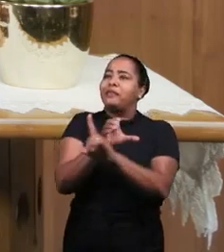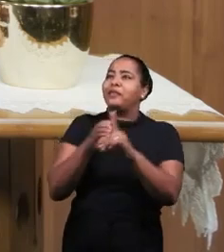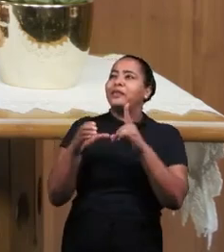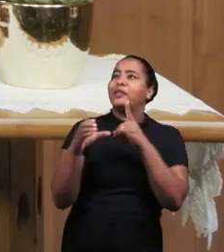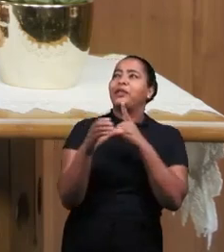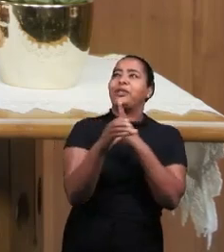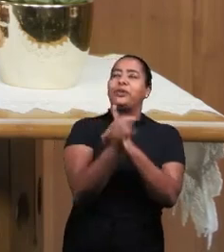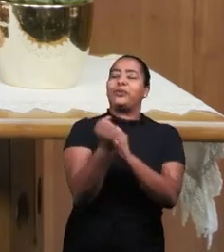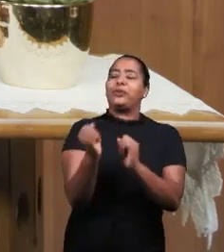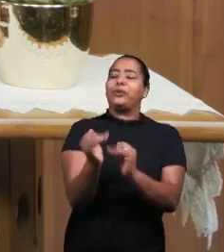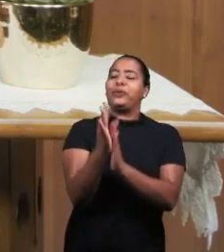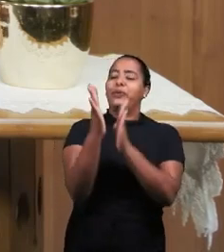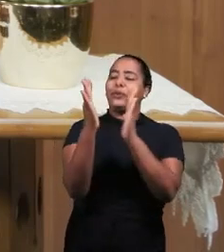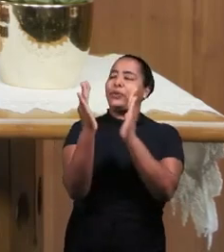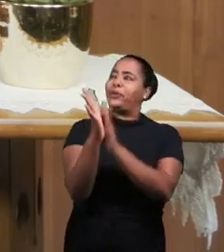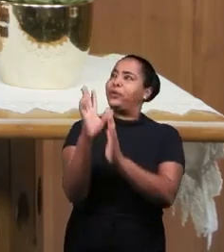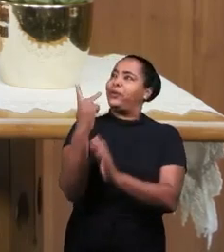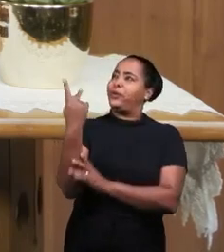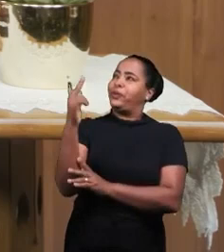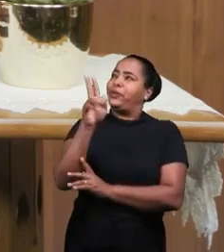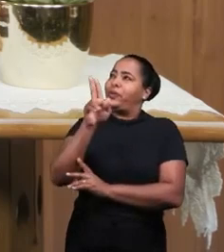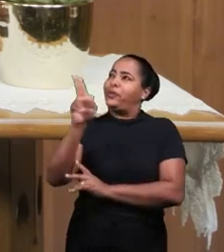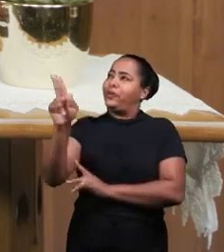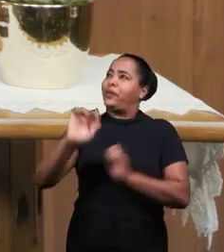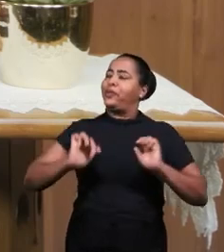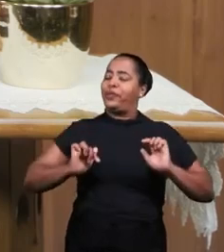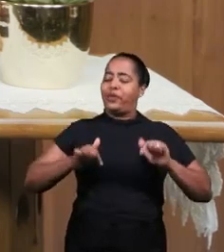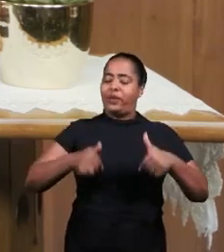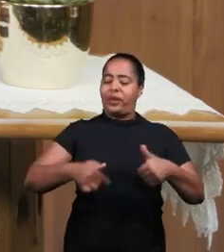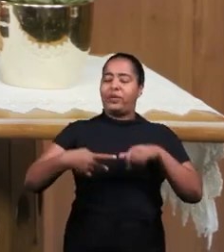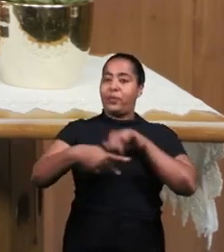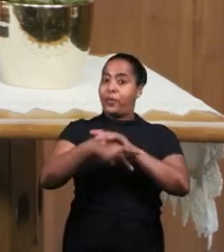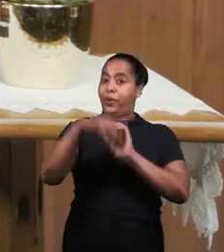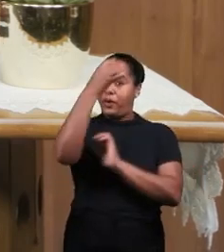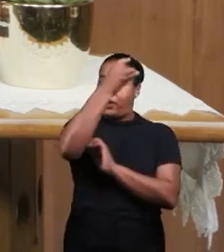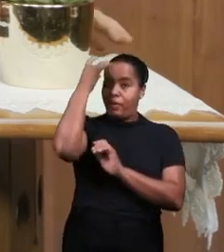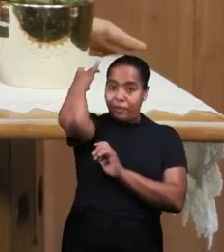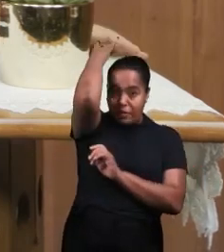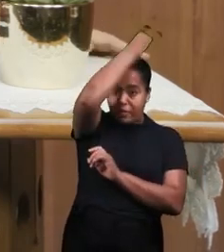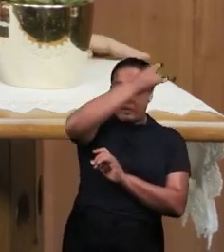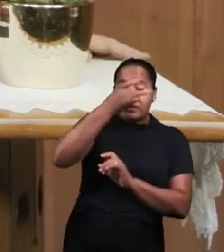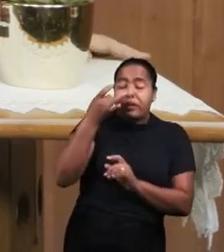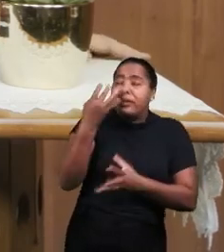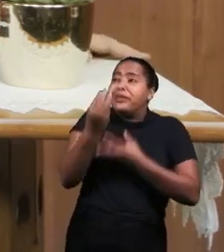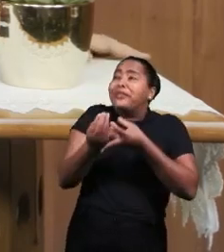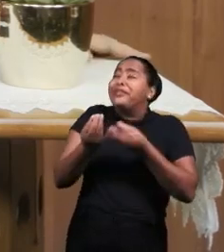the service of worship to your name, the operation of your Holy Spirit,